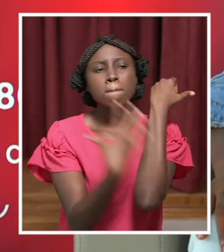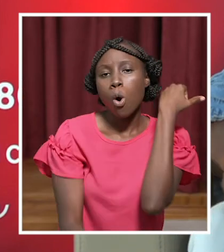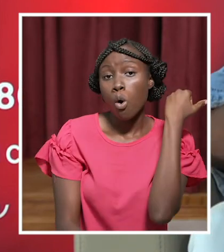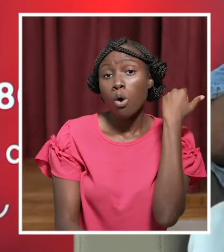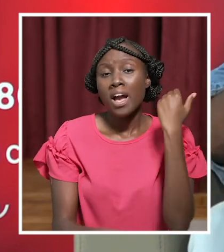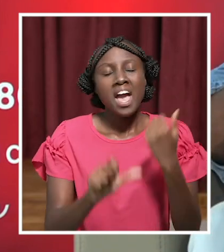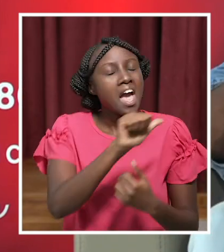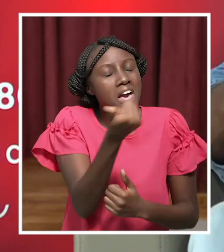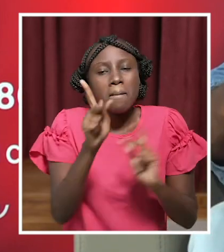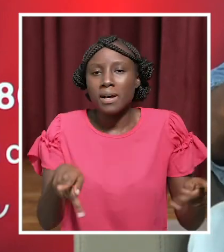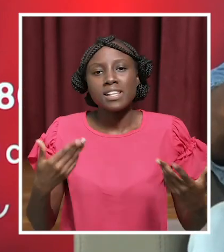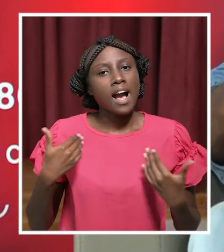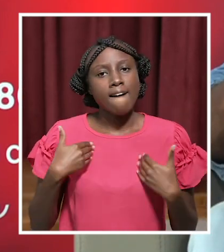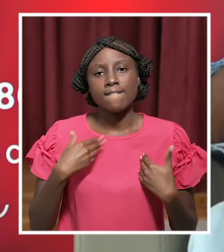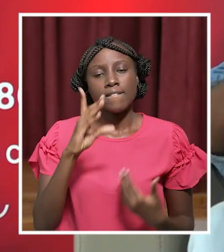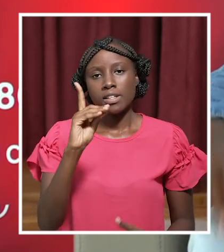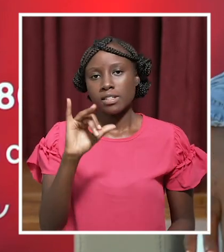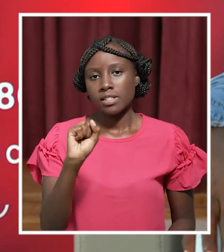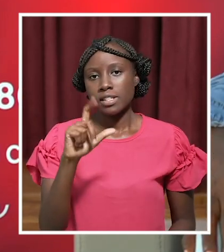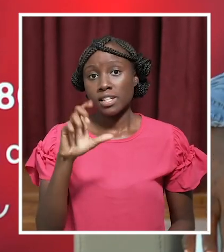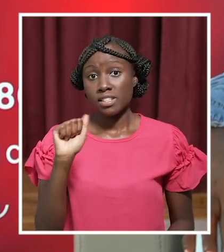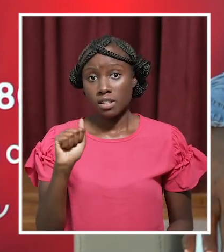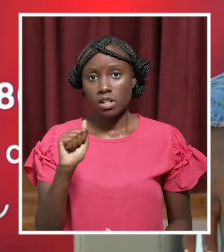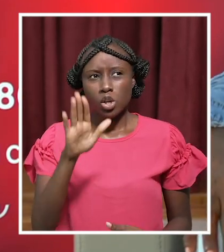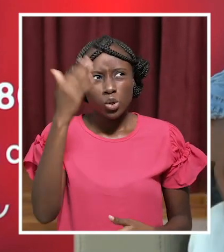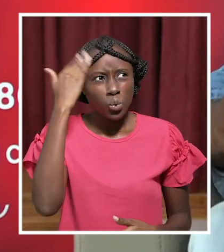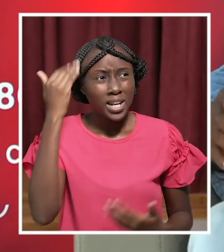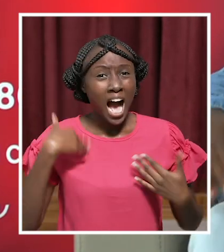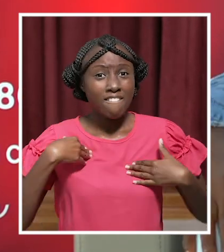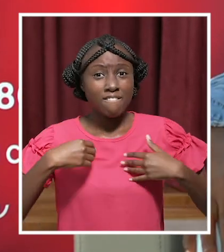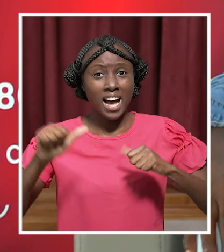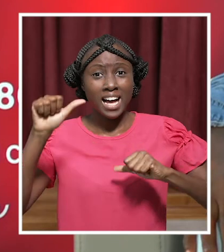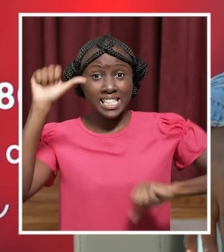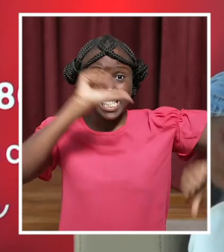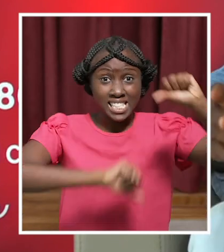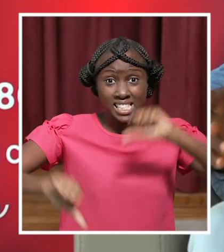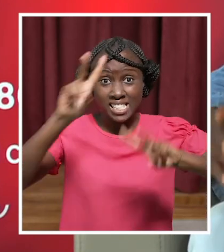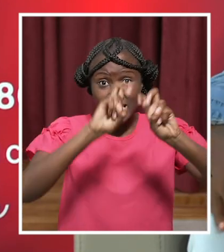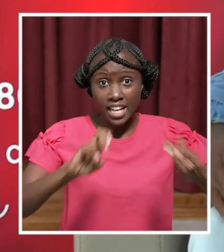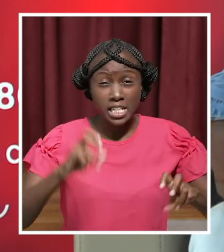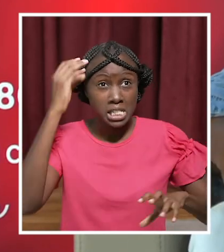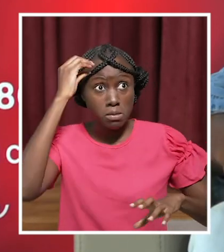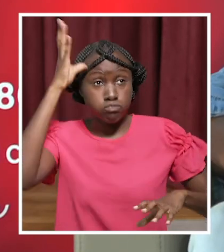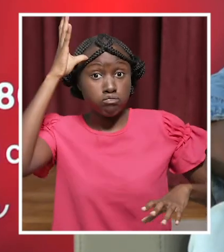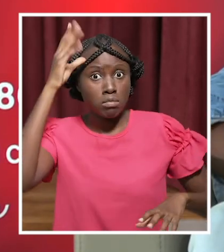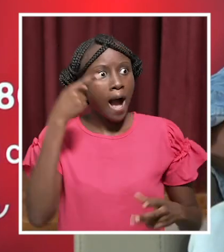examples. I think Einstein was considered dyslexic. Tom Cruise, Richard Branson,